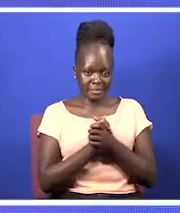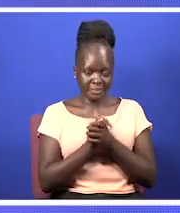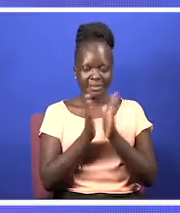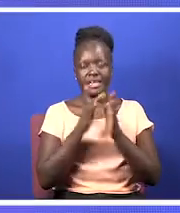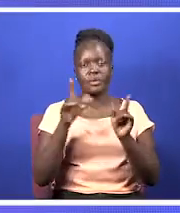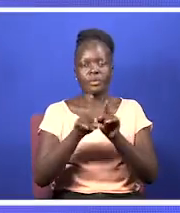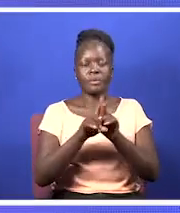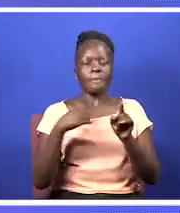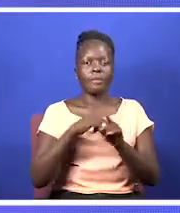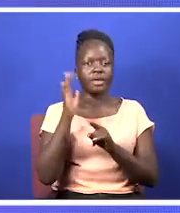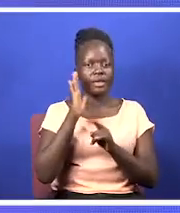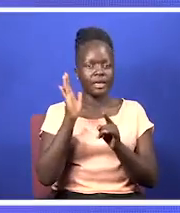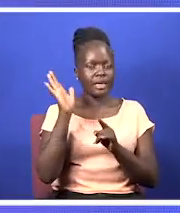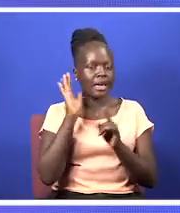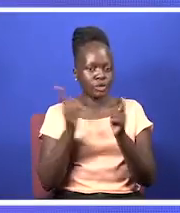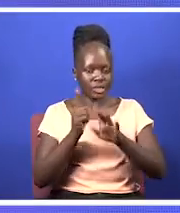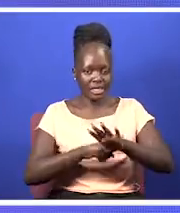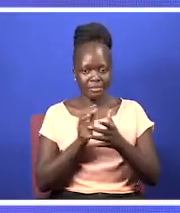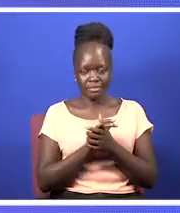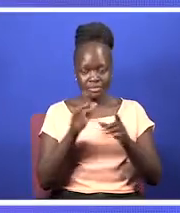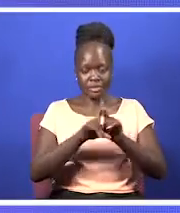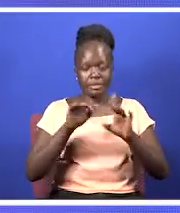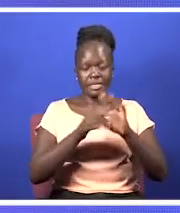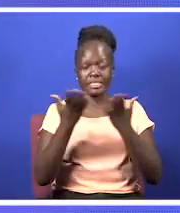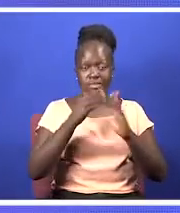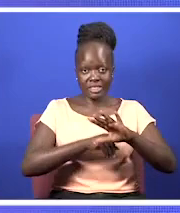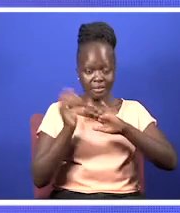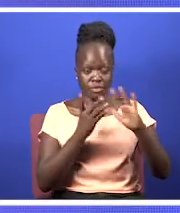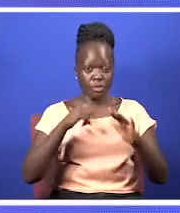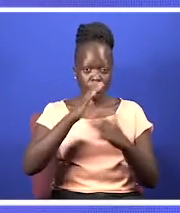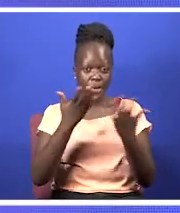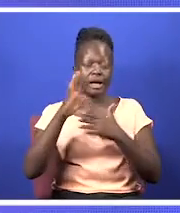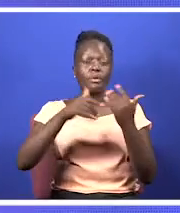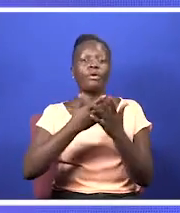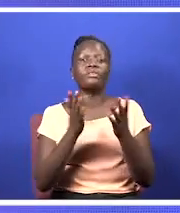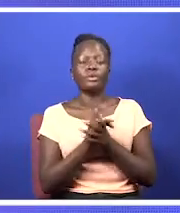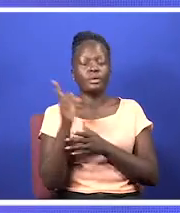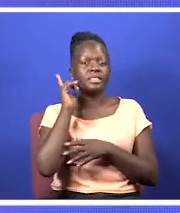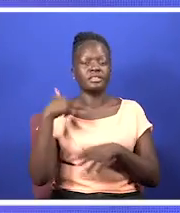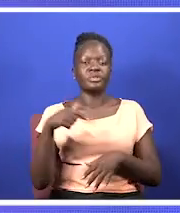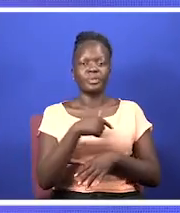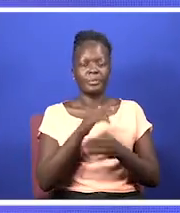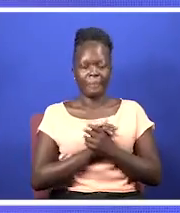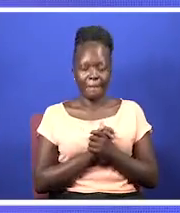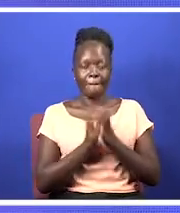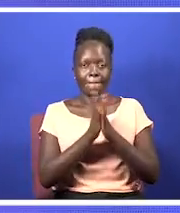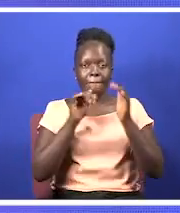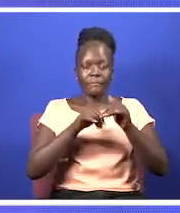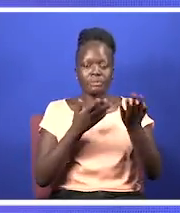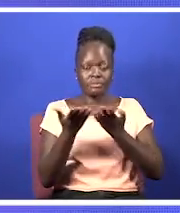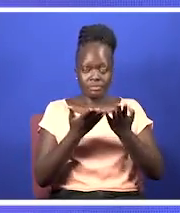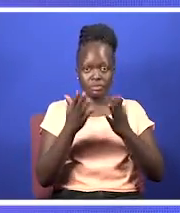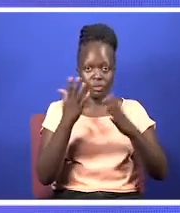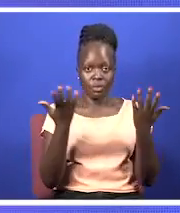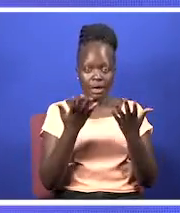and we will be hearing shortly from him in the course of the service. We welcome all of you listening to us and following this service